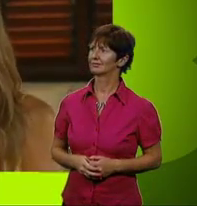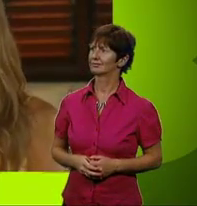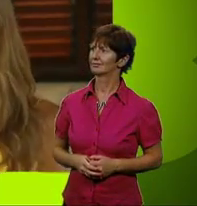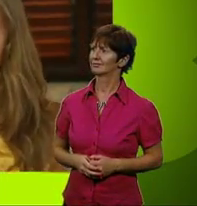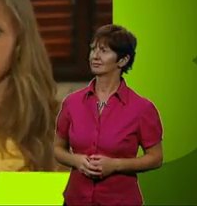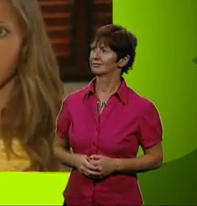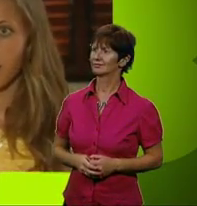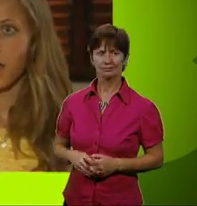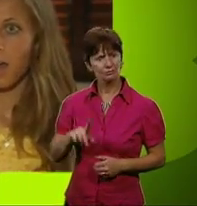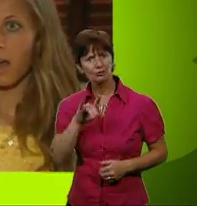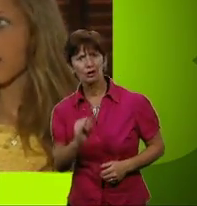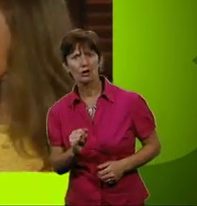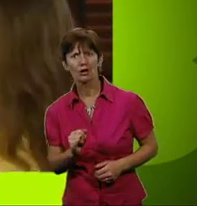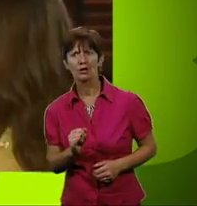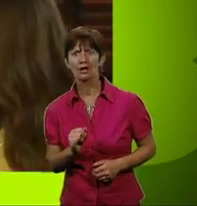What's up?